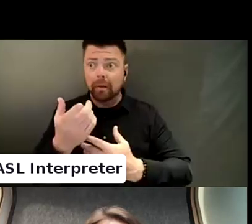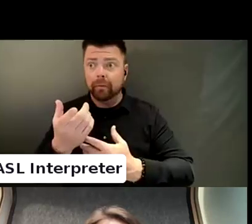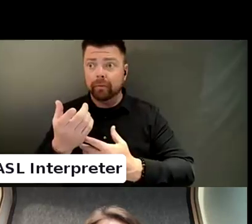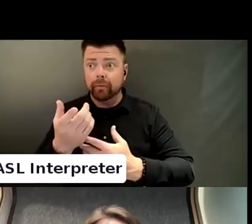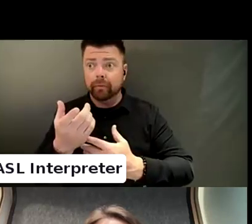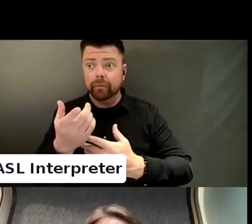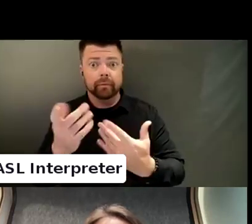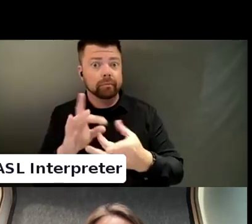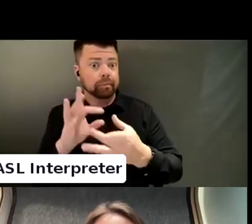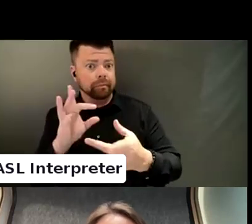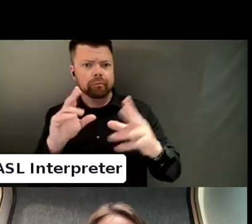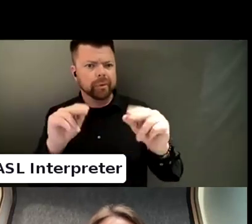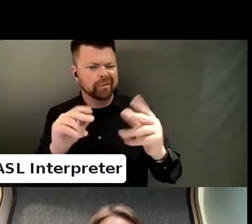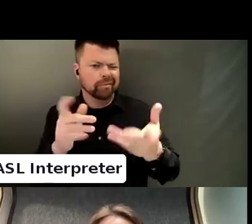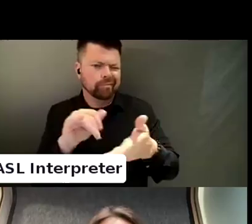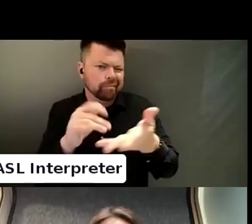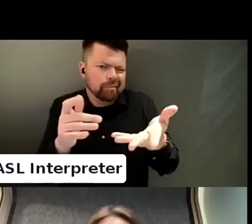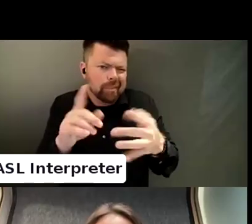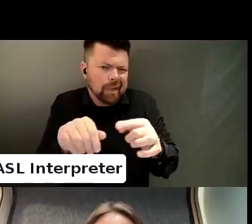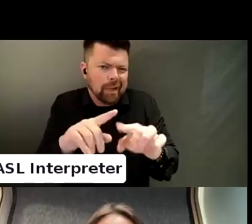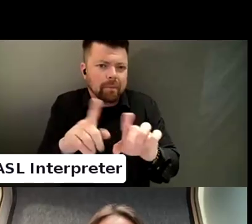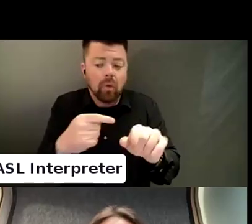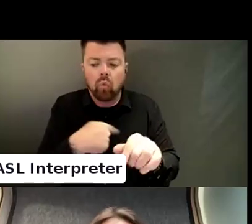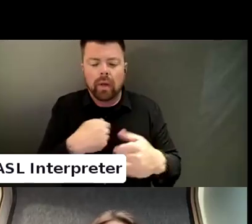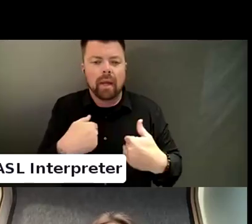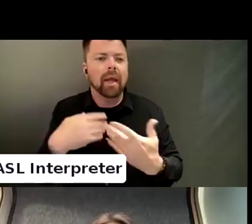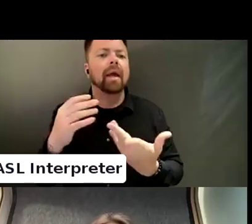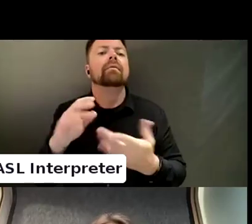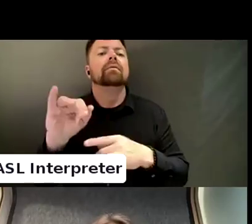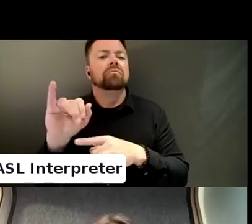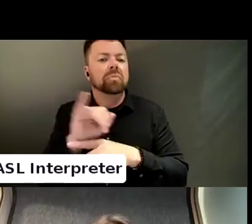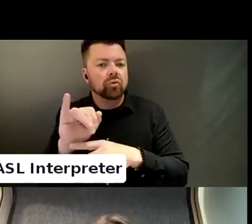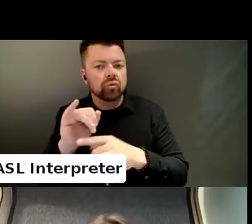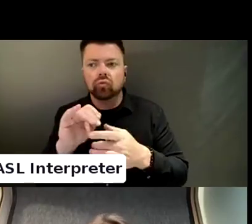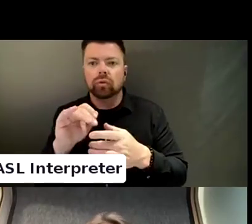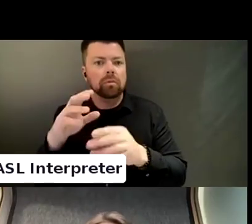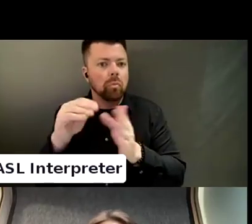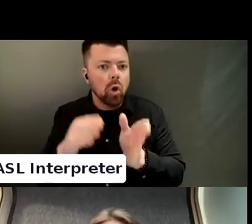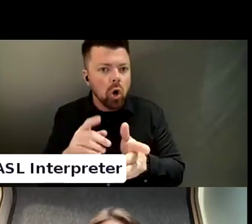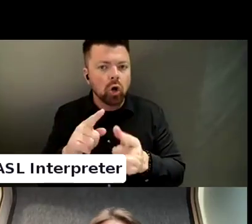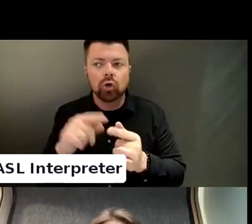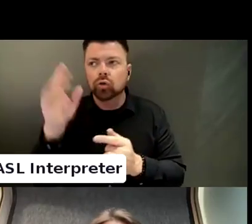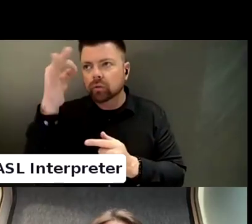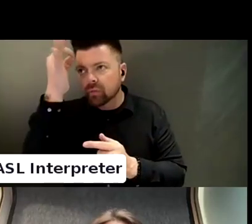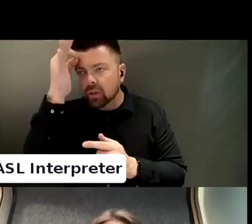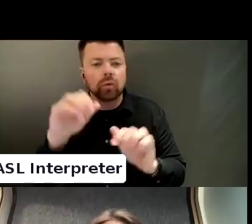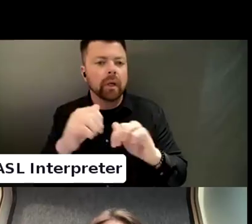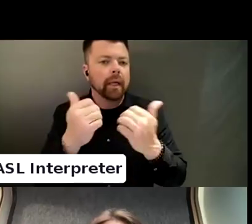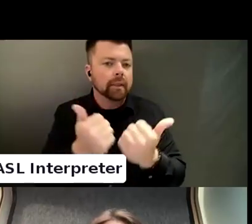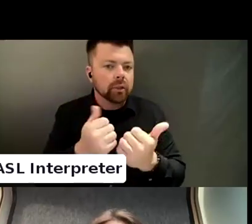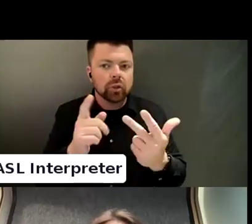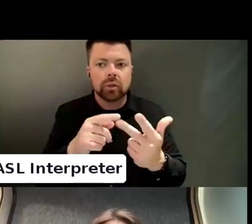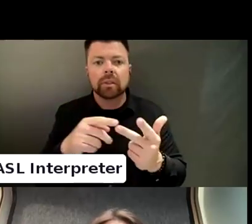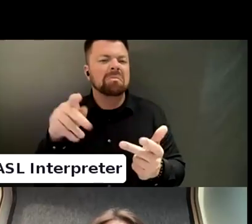have industry partners that are involved in the collaborative community. We have our federal agencies that are involved, our